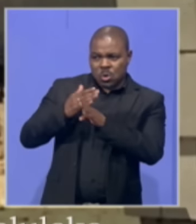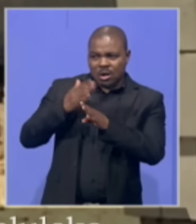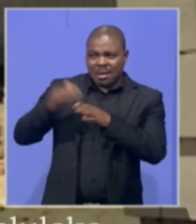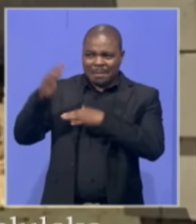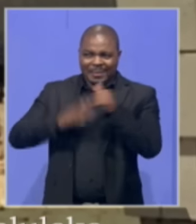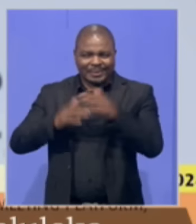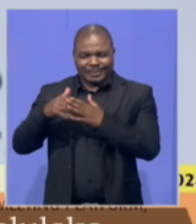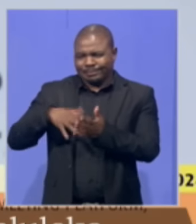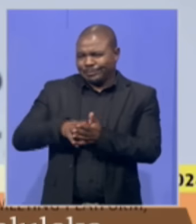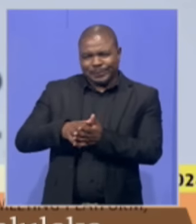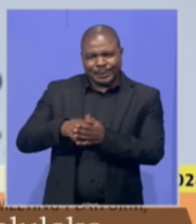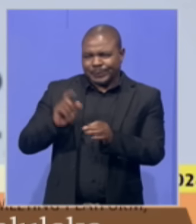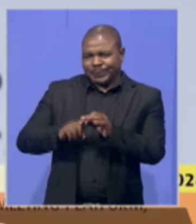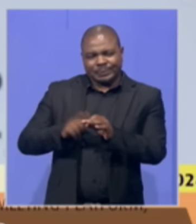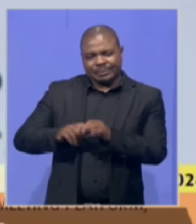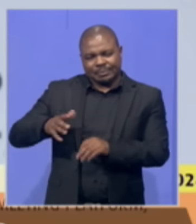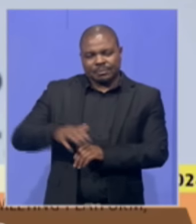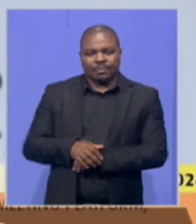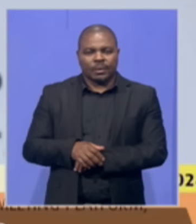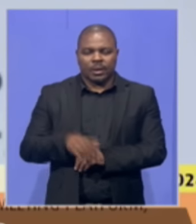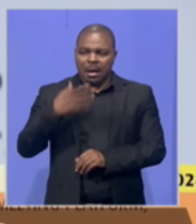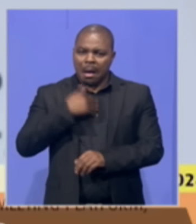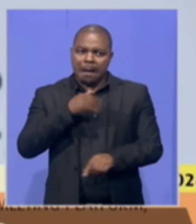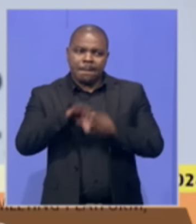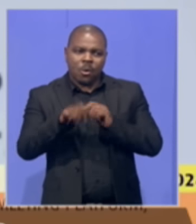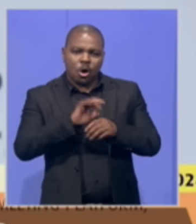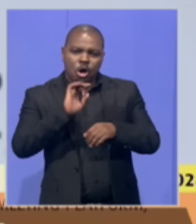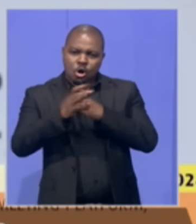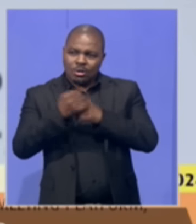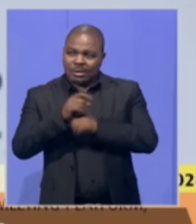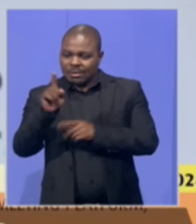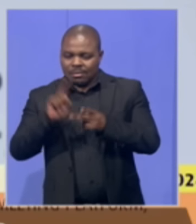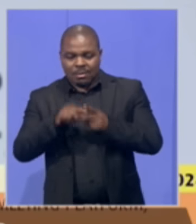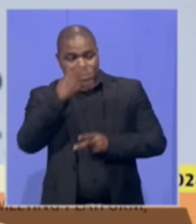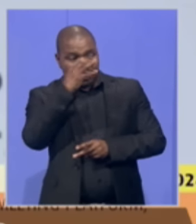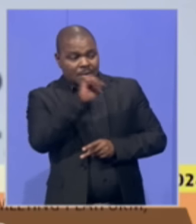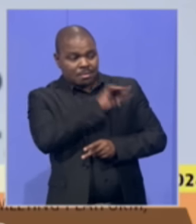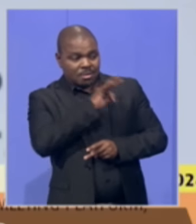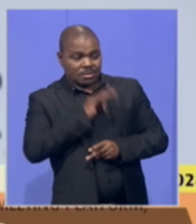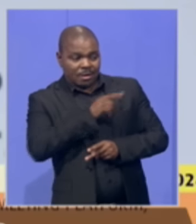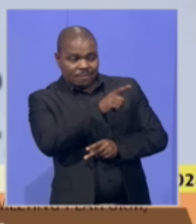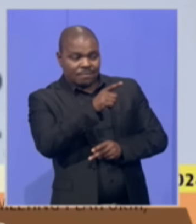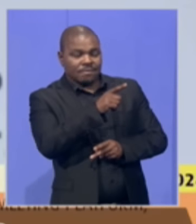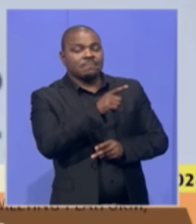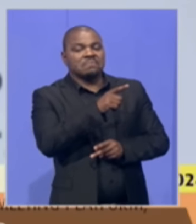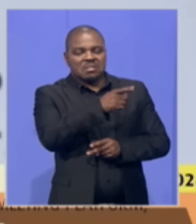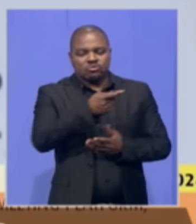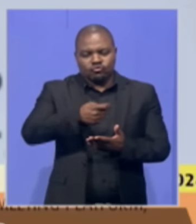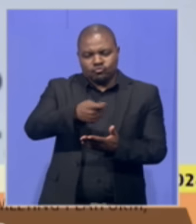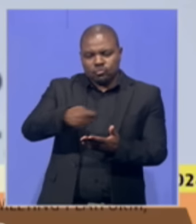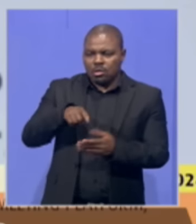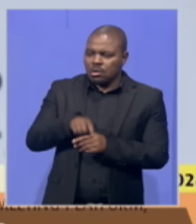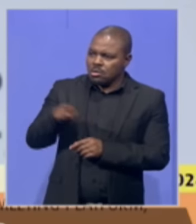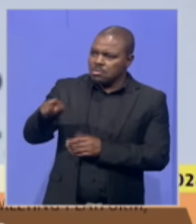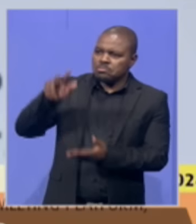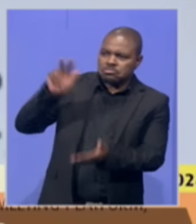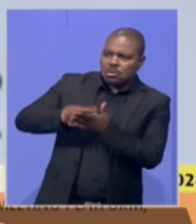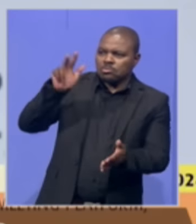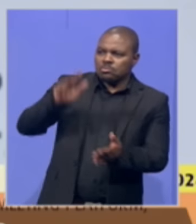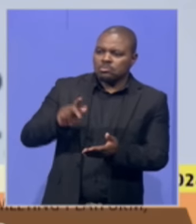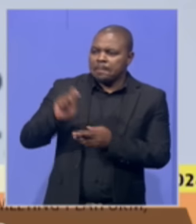dikago. Here we found that consultants and even employees of government departments were signing off for